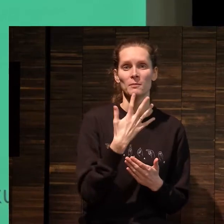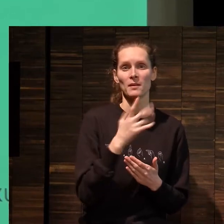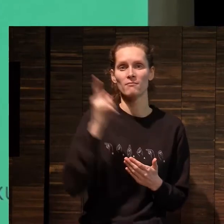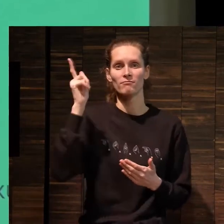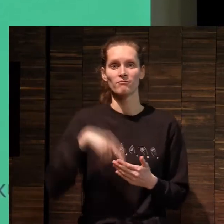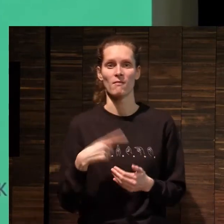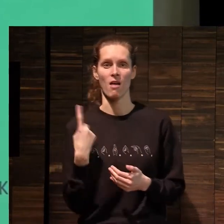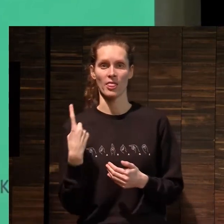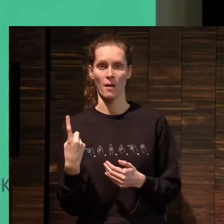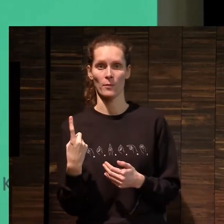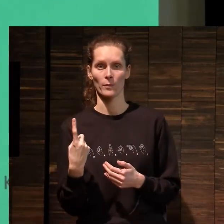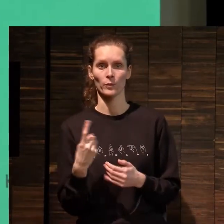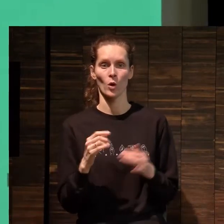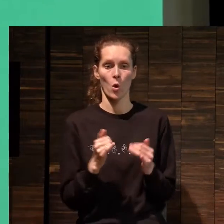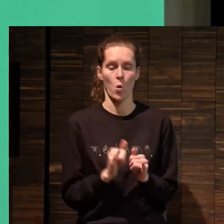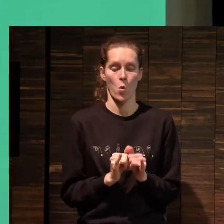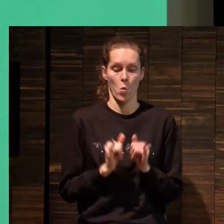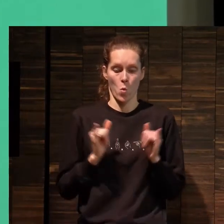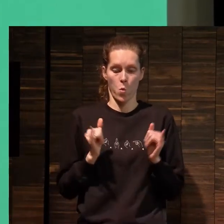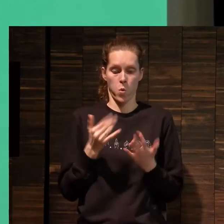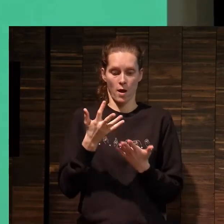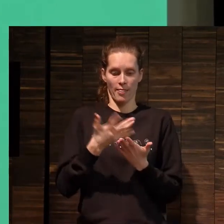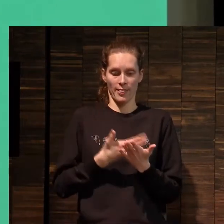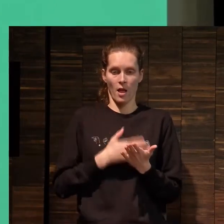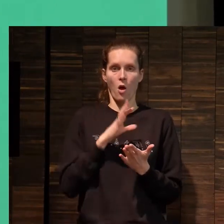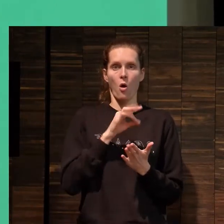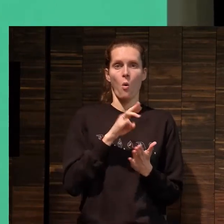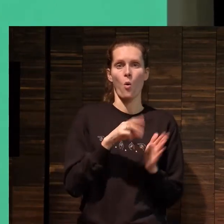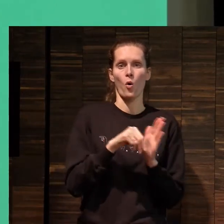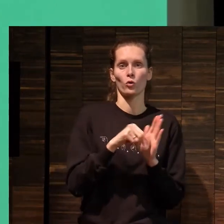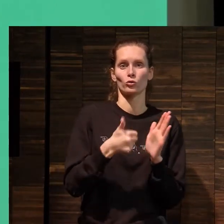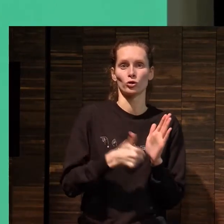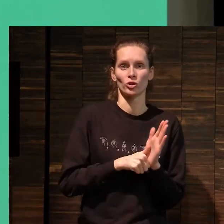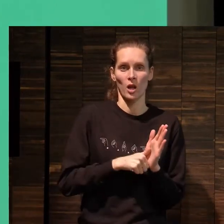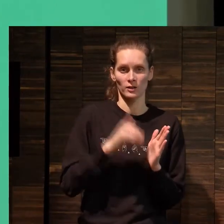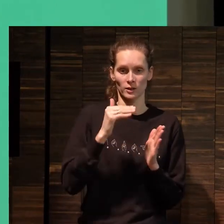contrast will be the same.